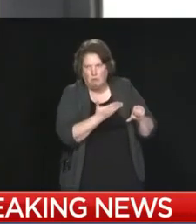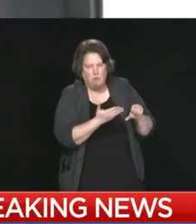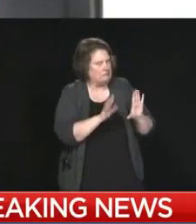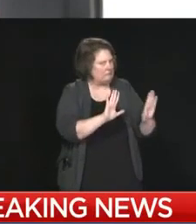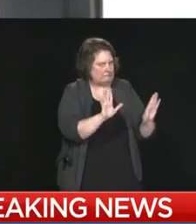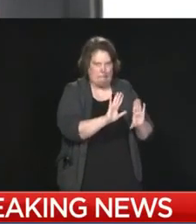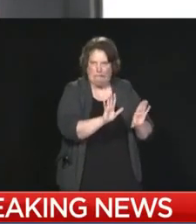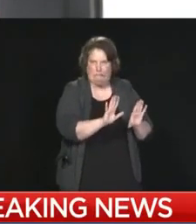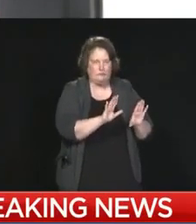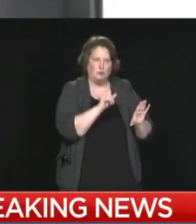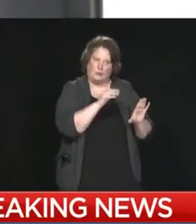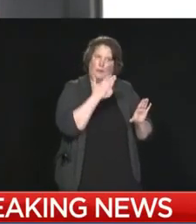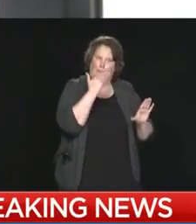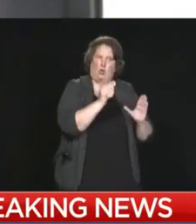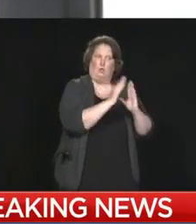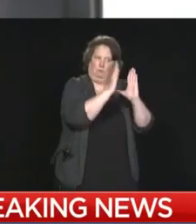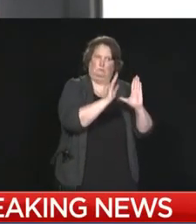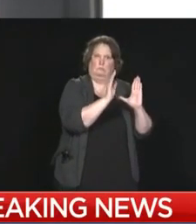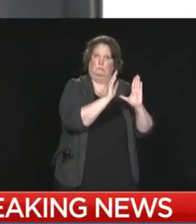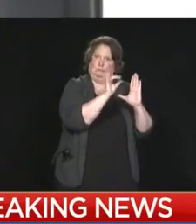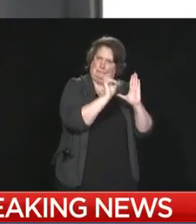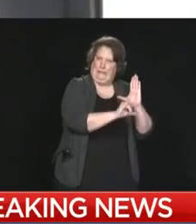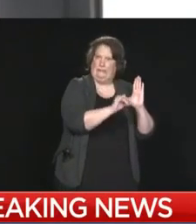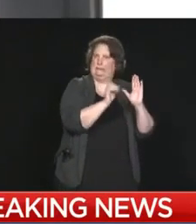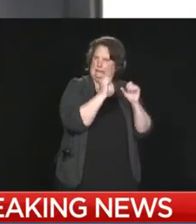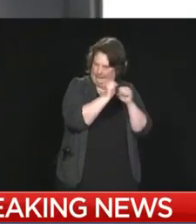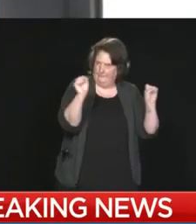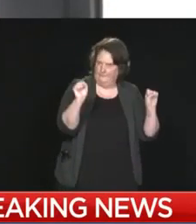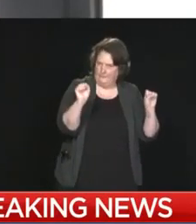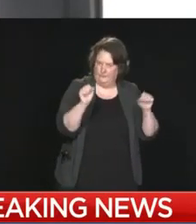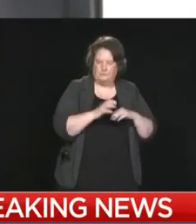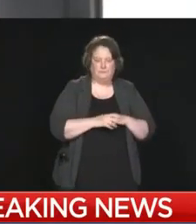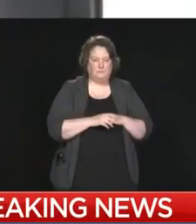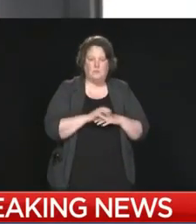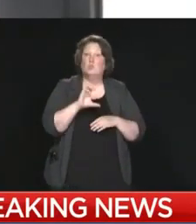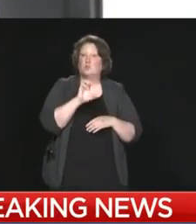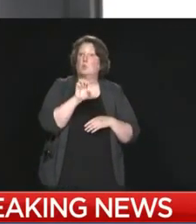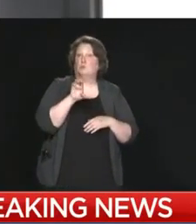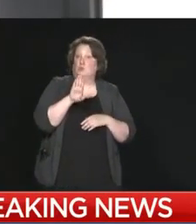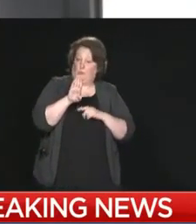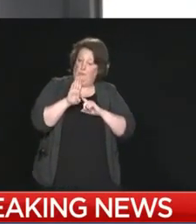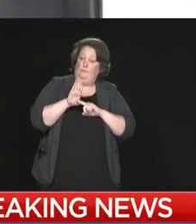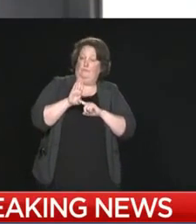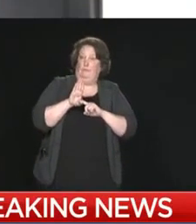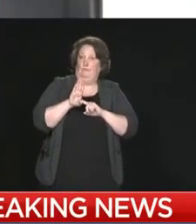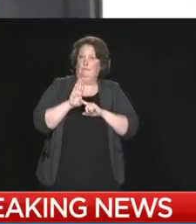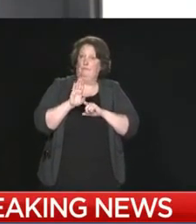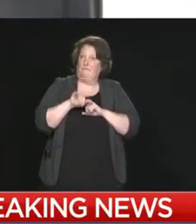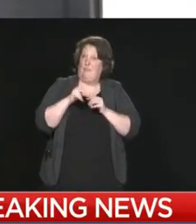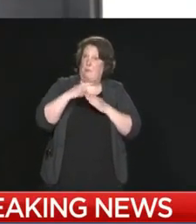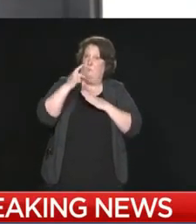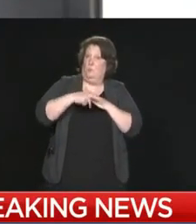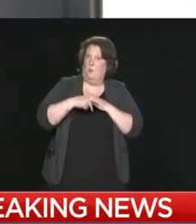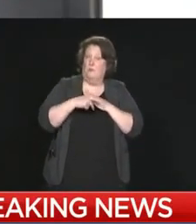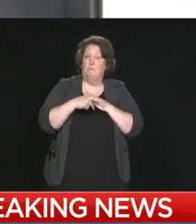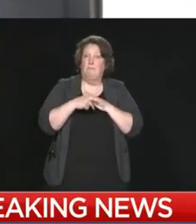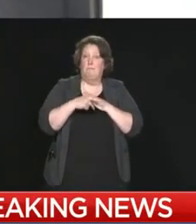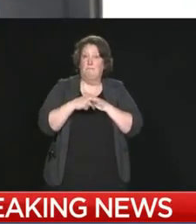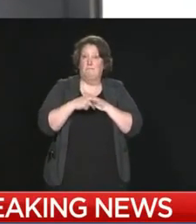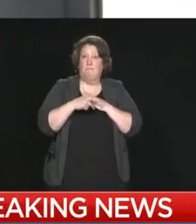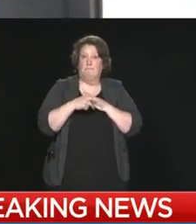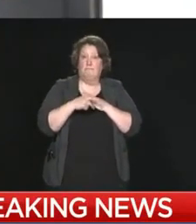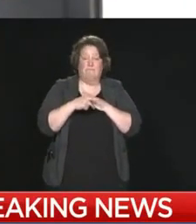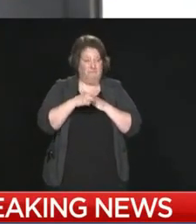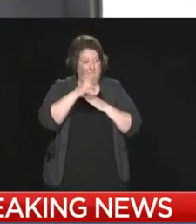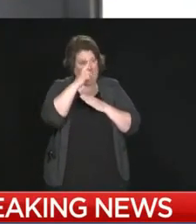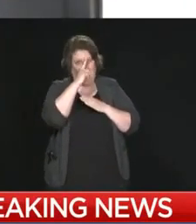a lockdown period. So the CERB was there for this period of time when the economy was closed,